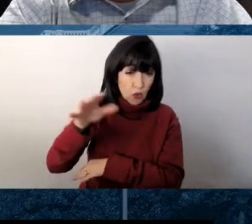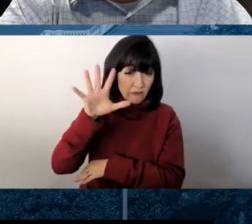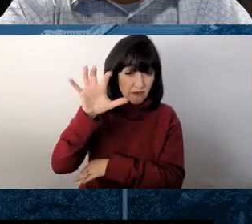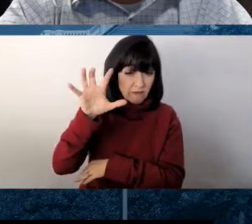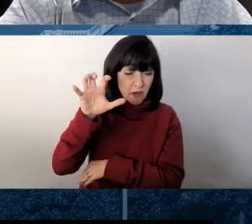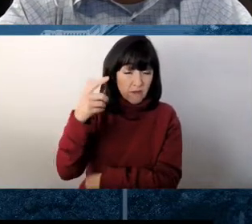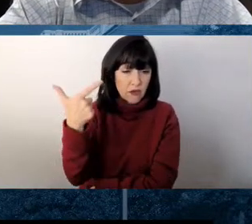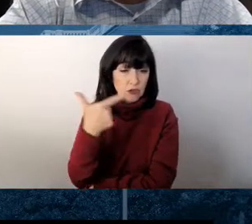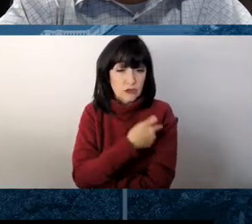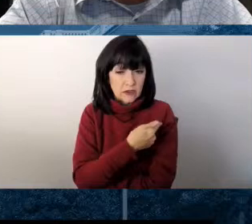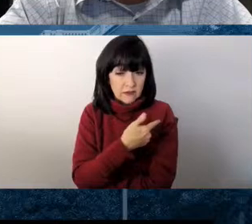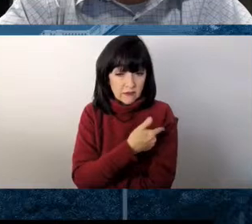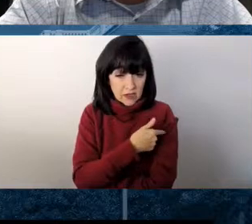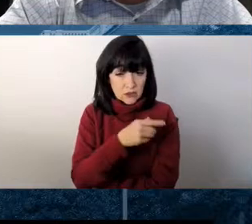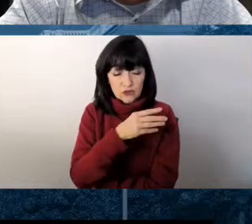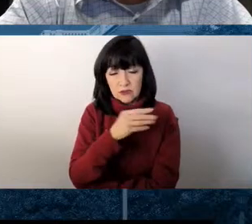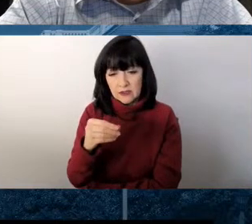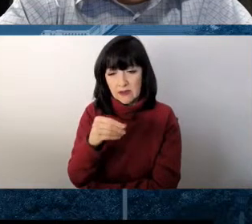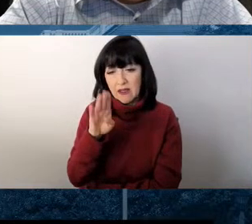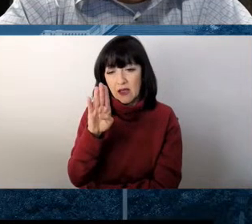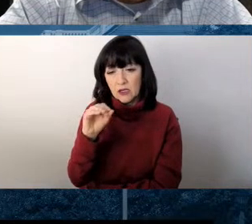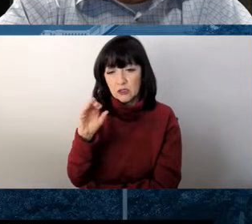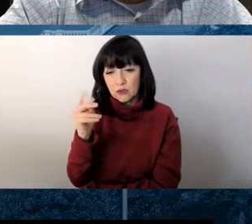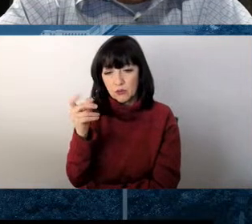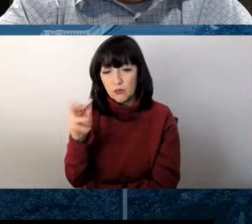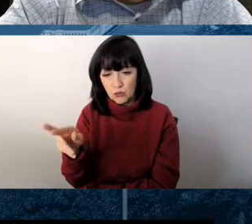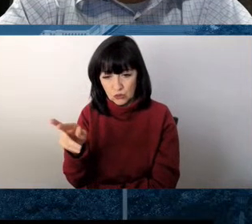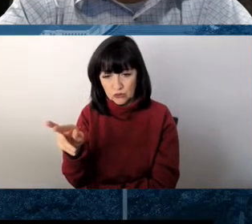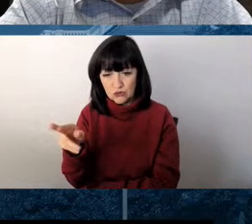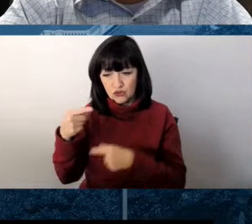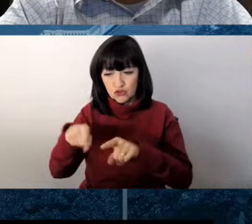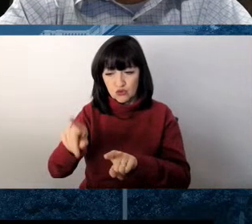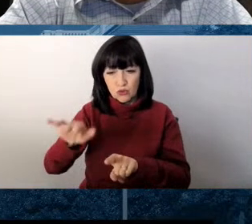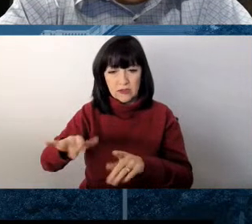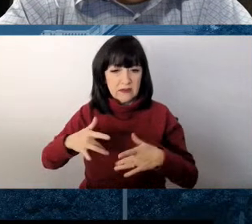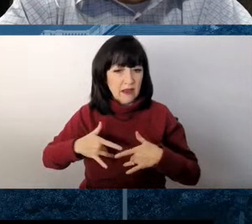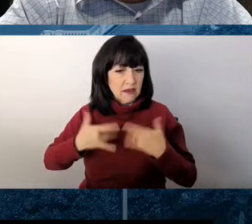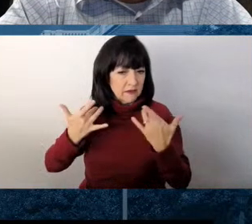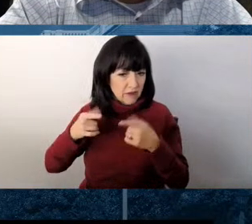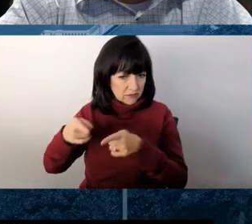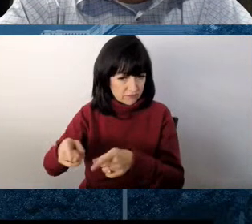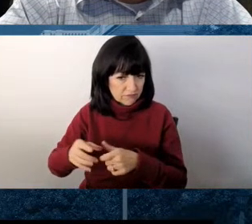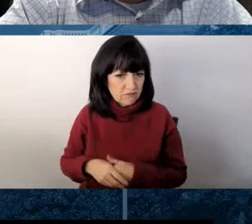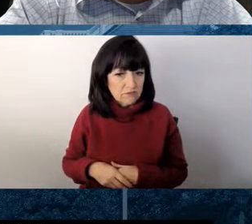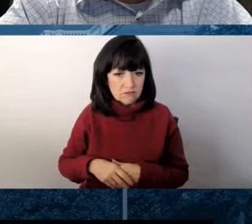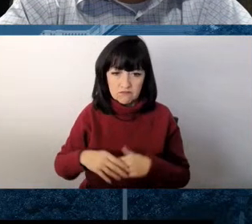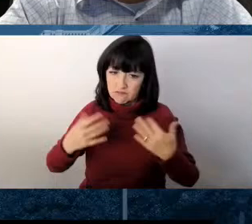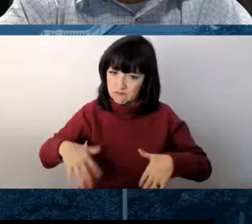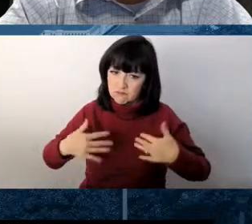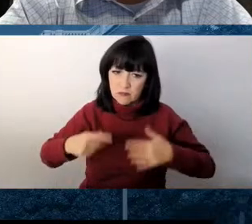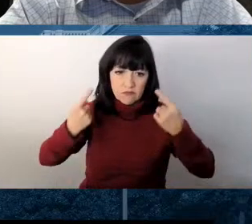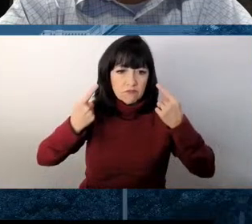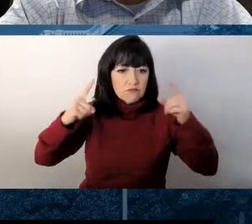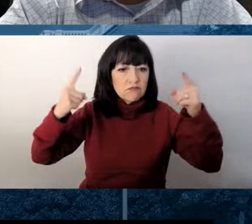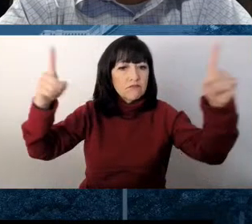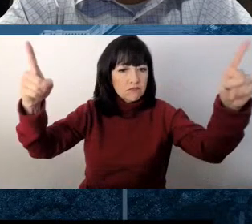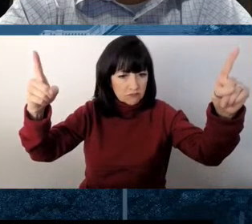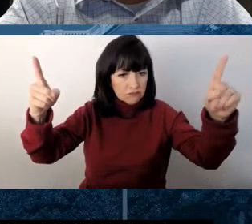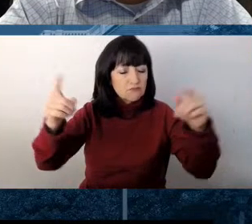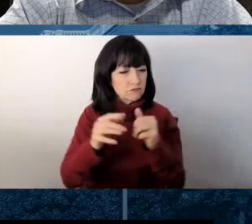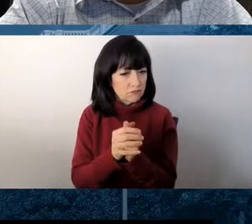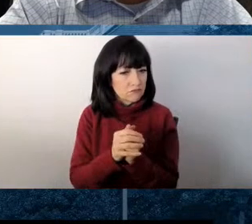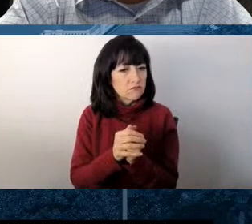boosters throughout the event. Very successful. It just shows you that